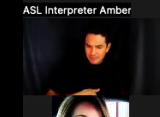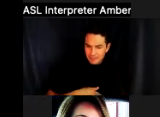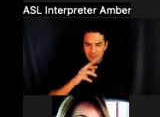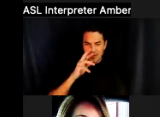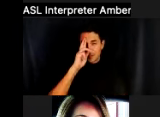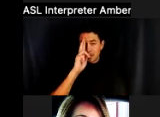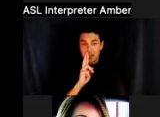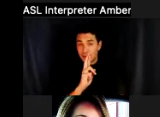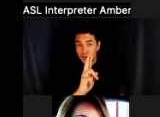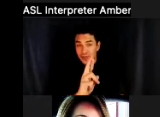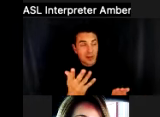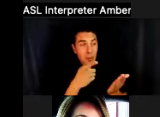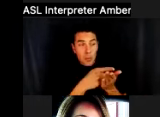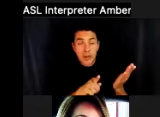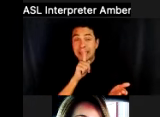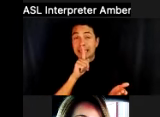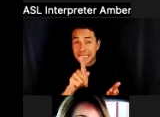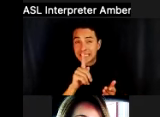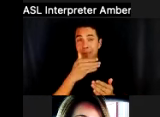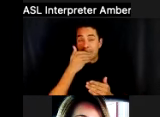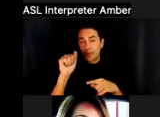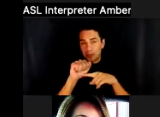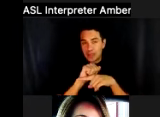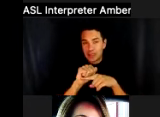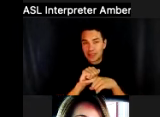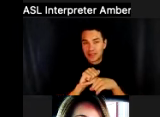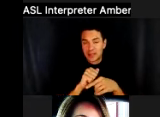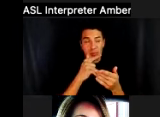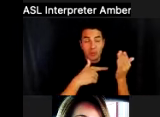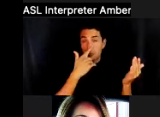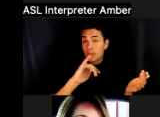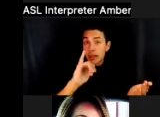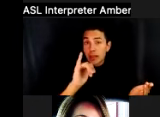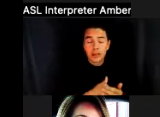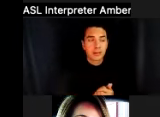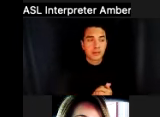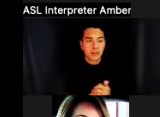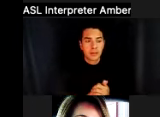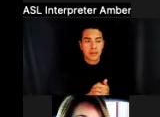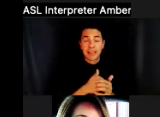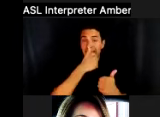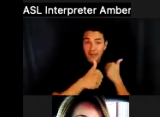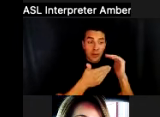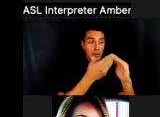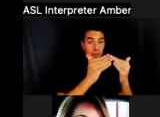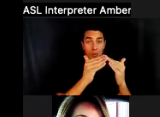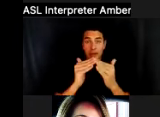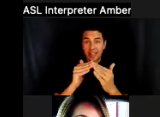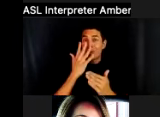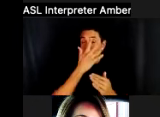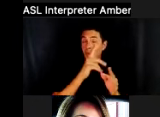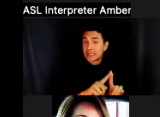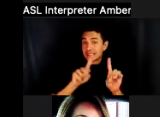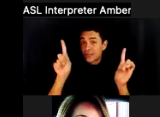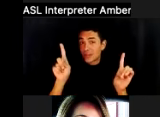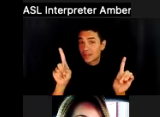best practices, and how that might be and look and be different for every community. And so when we think